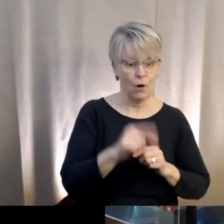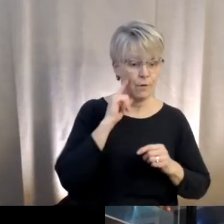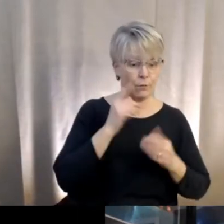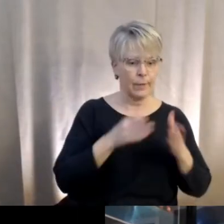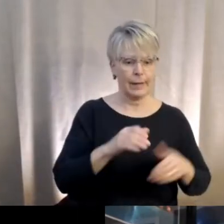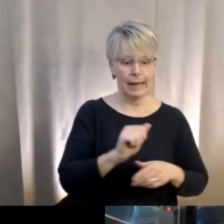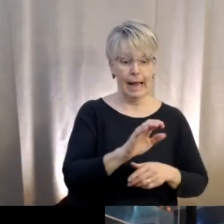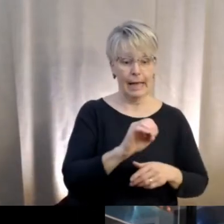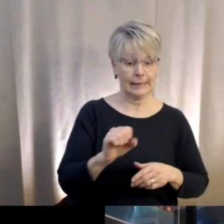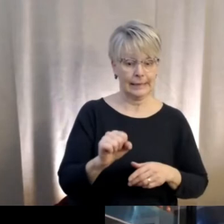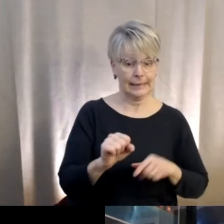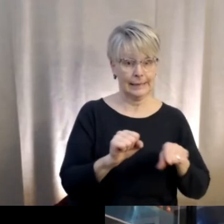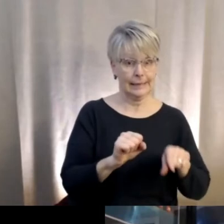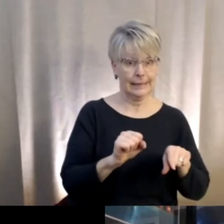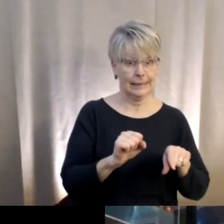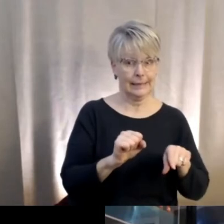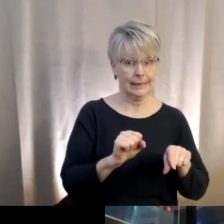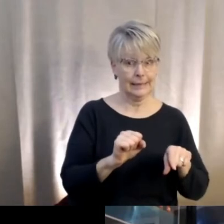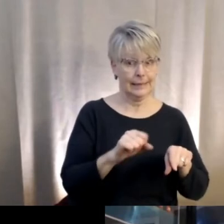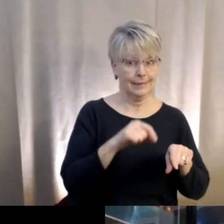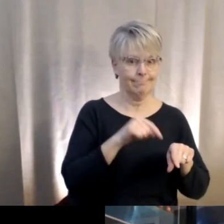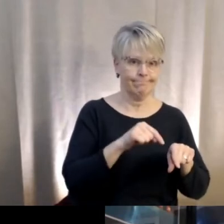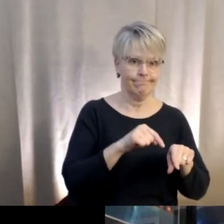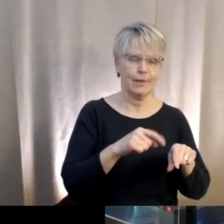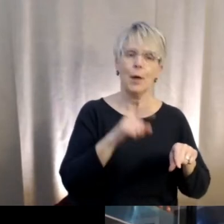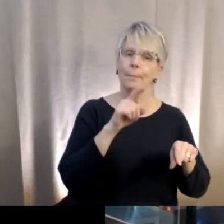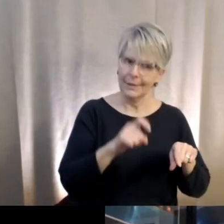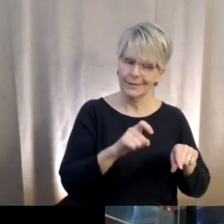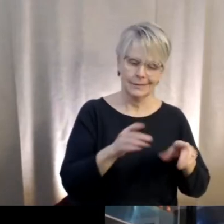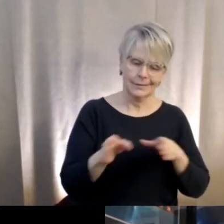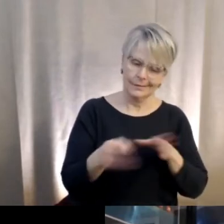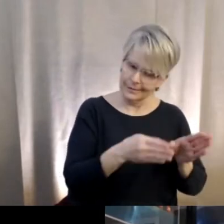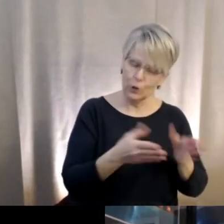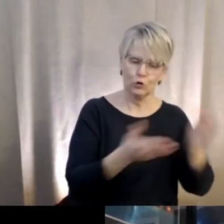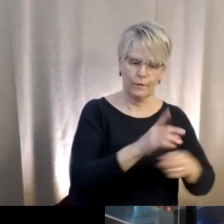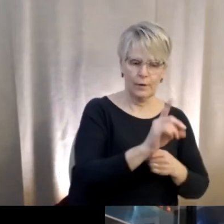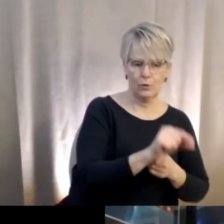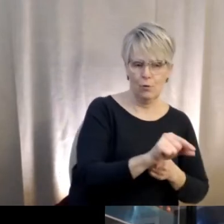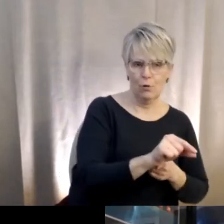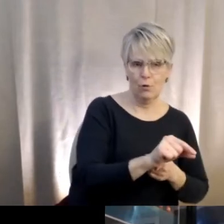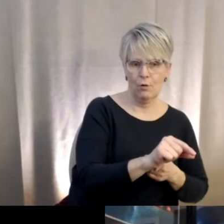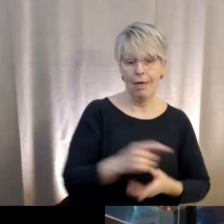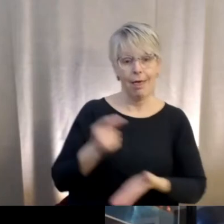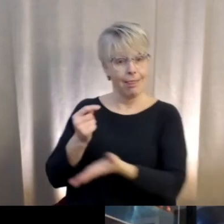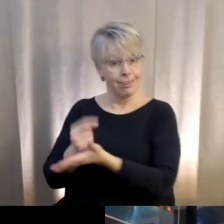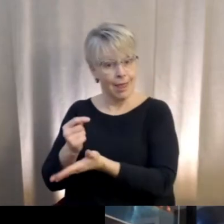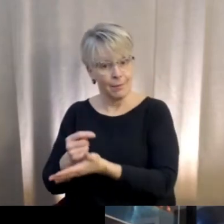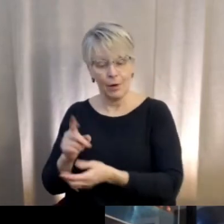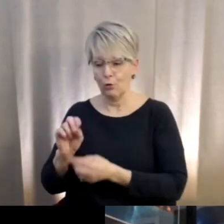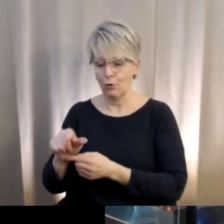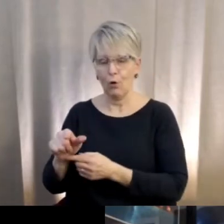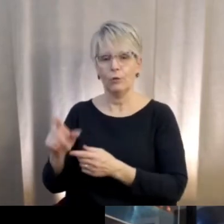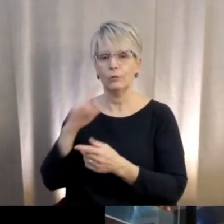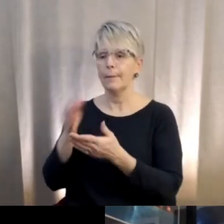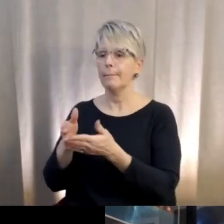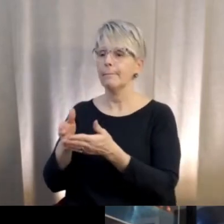situations, you would need a service dog typically, because a therapy dog can only really be in a public